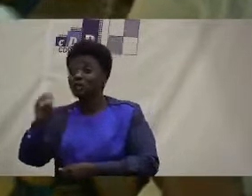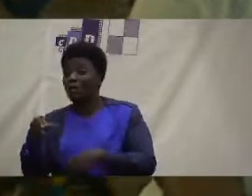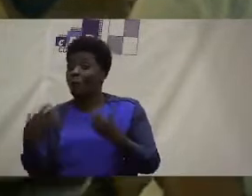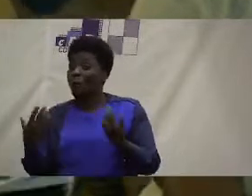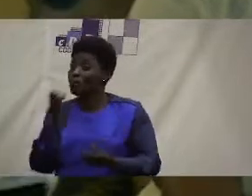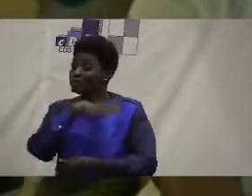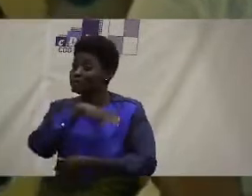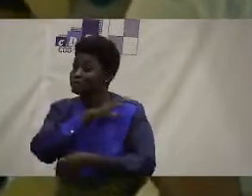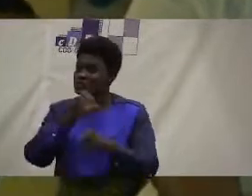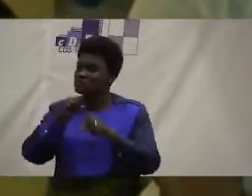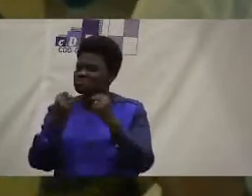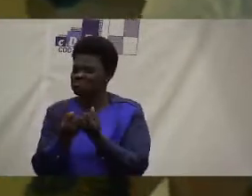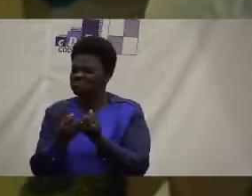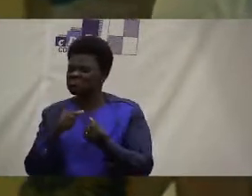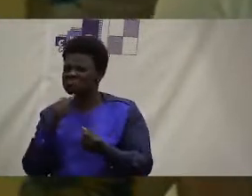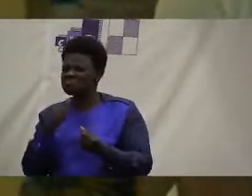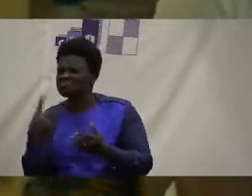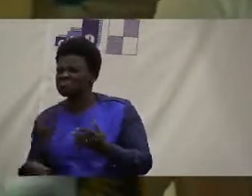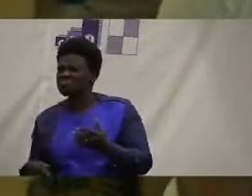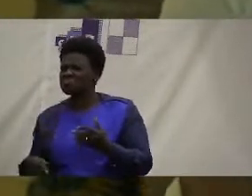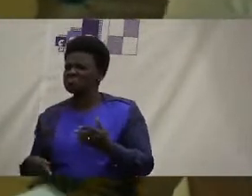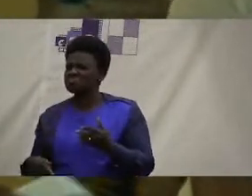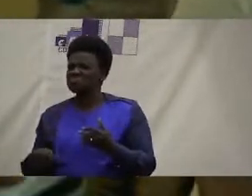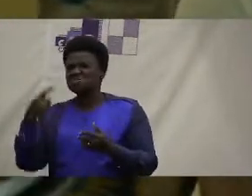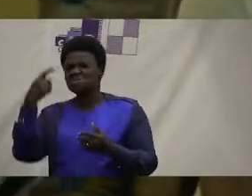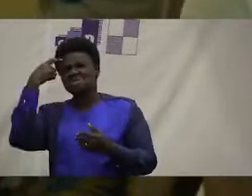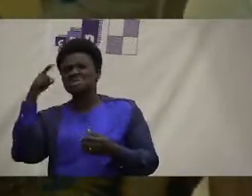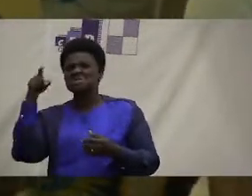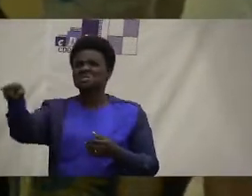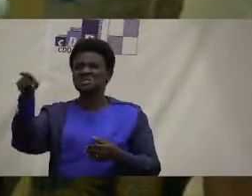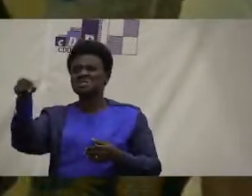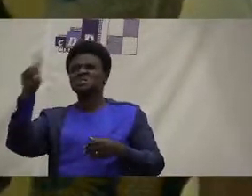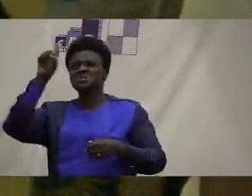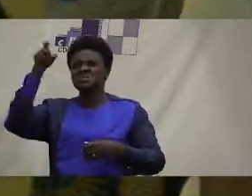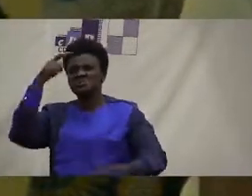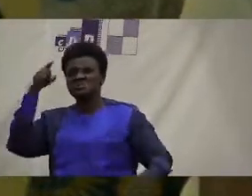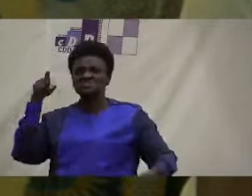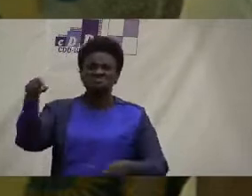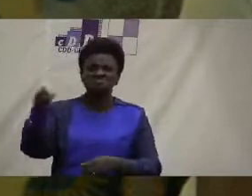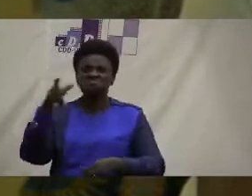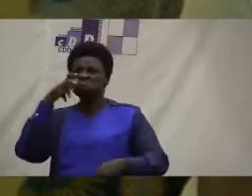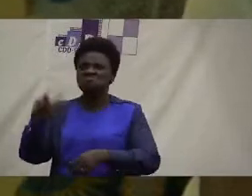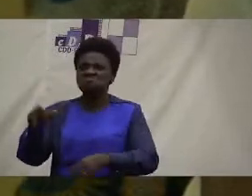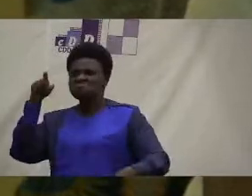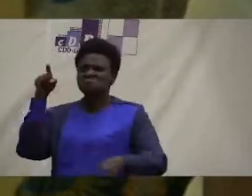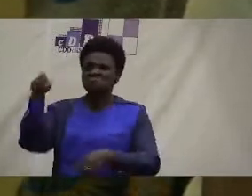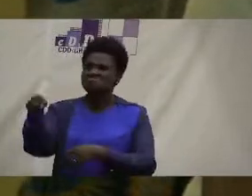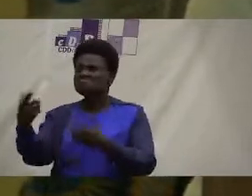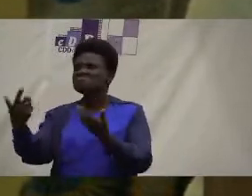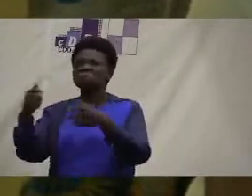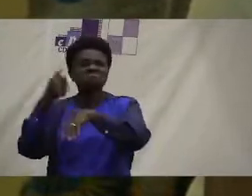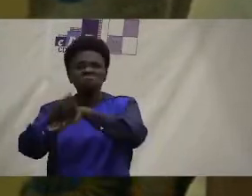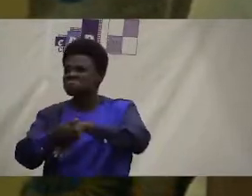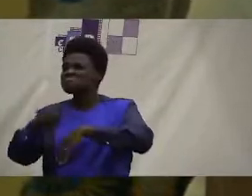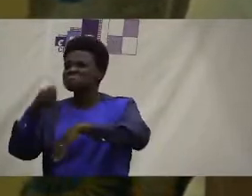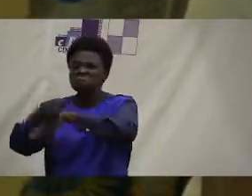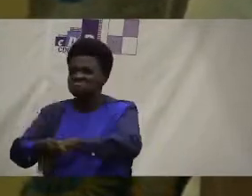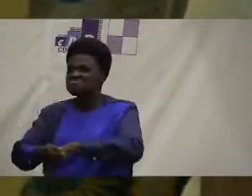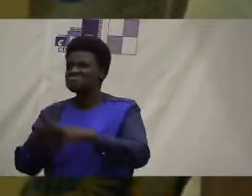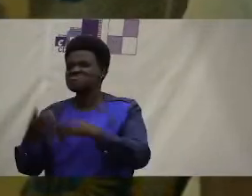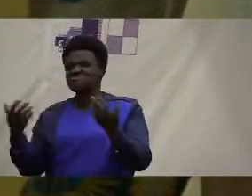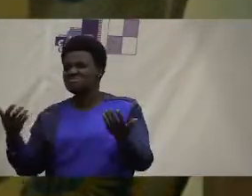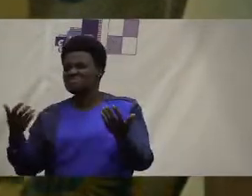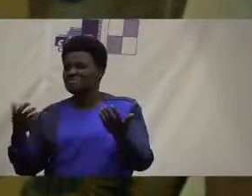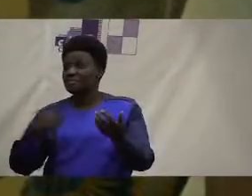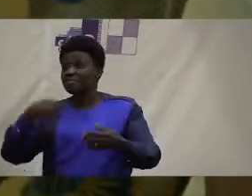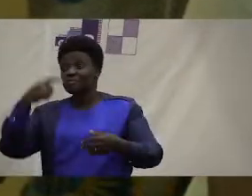no respect for government. They think we are corrupt, they think we have no brains, they think we are just useless.